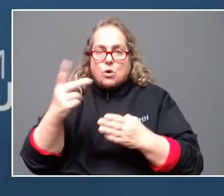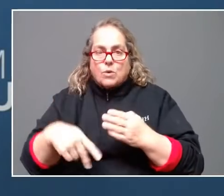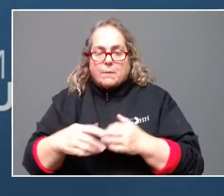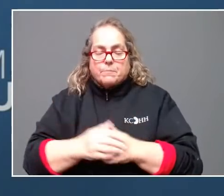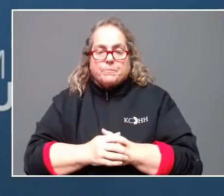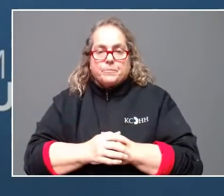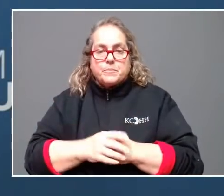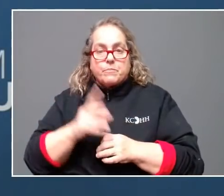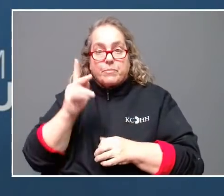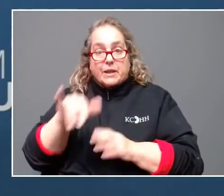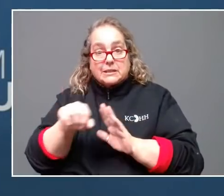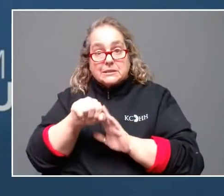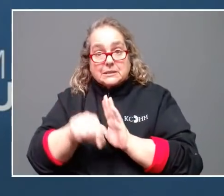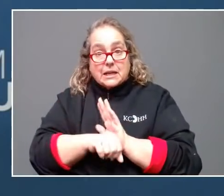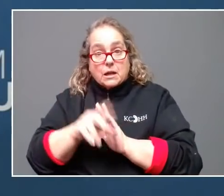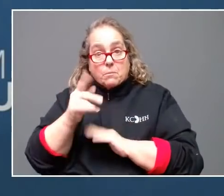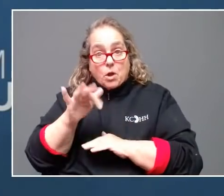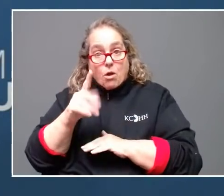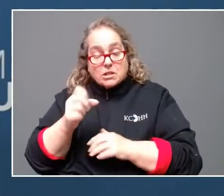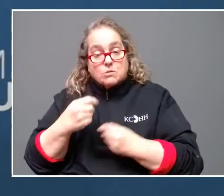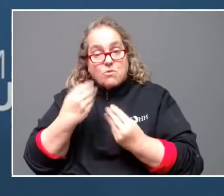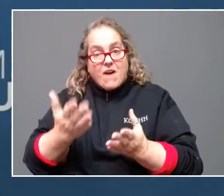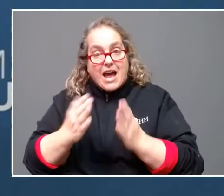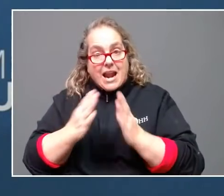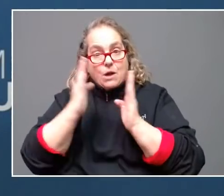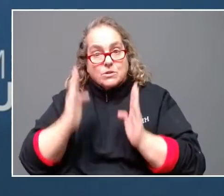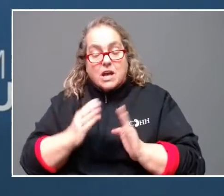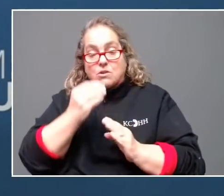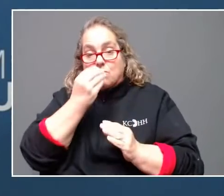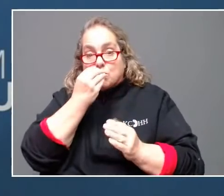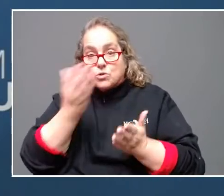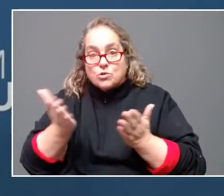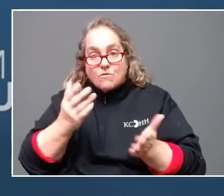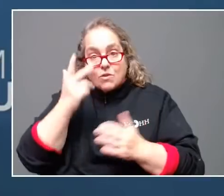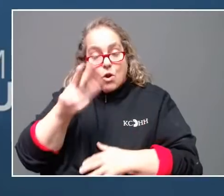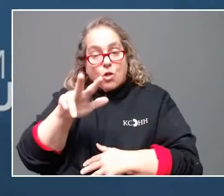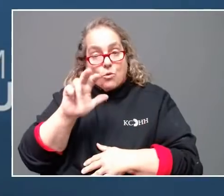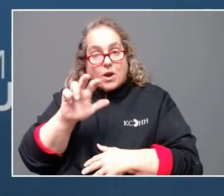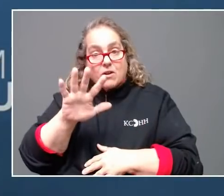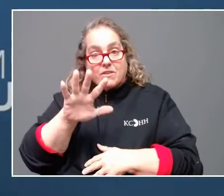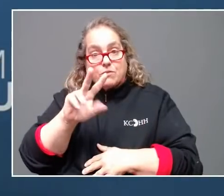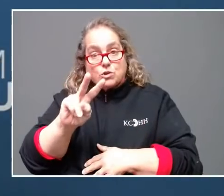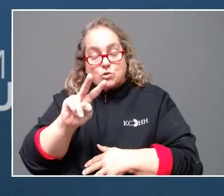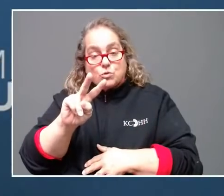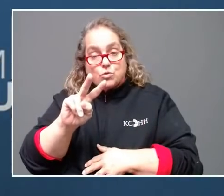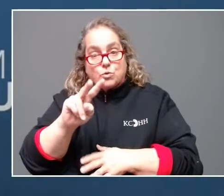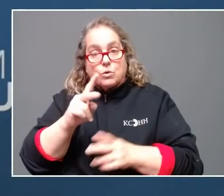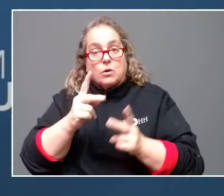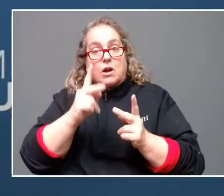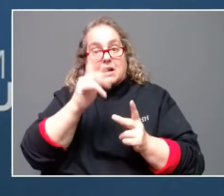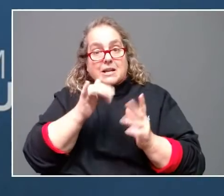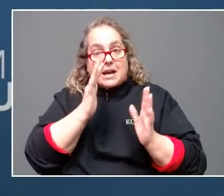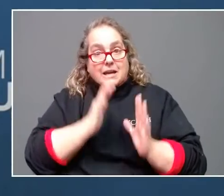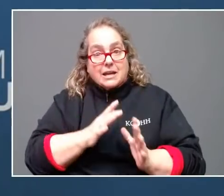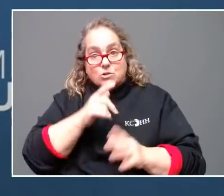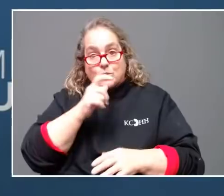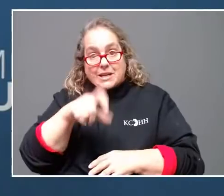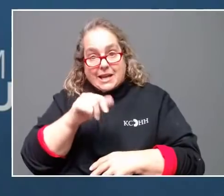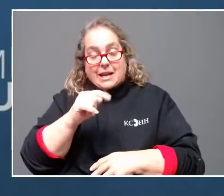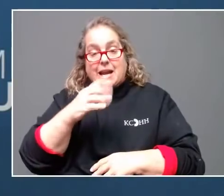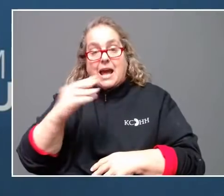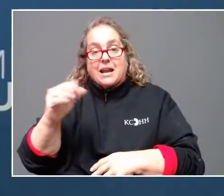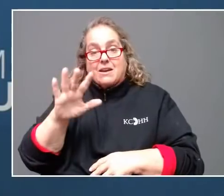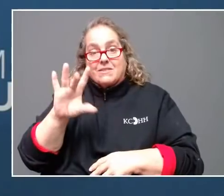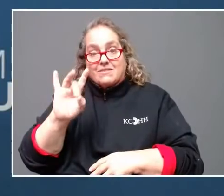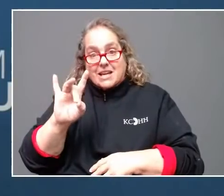are providing housing and food services for 352 displaced Kentuckians and 58 first responders, down a bit